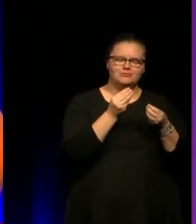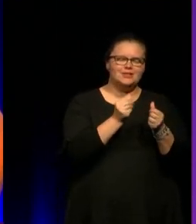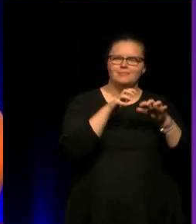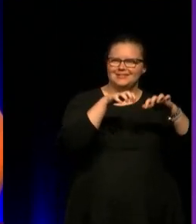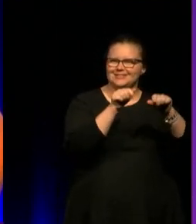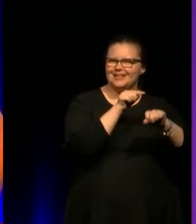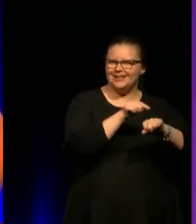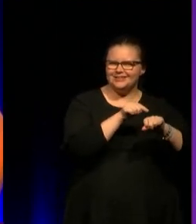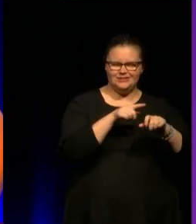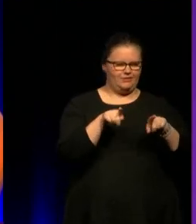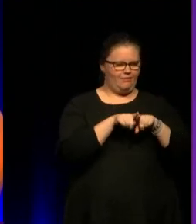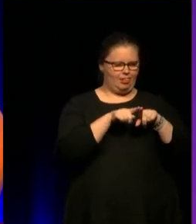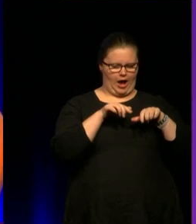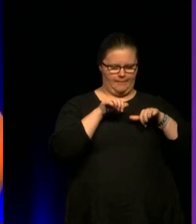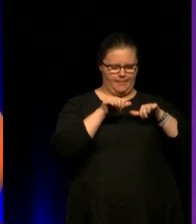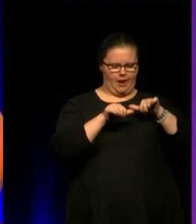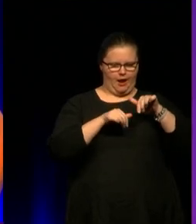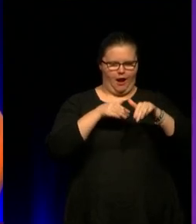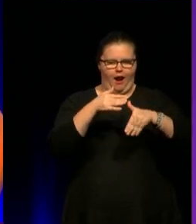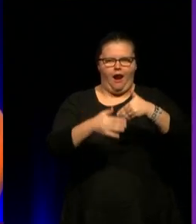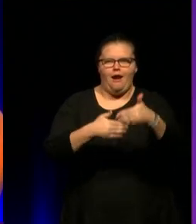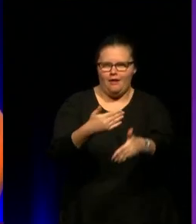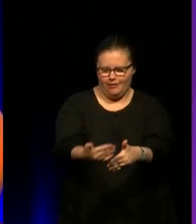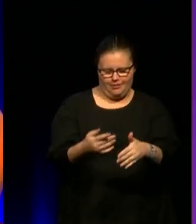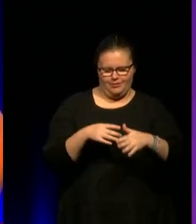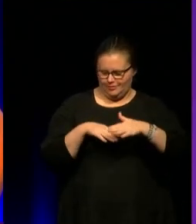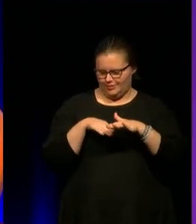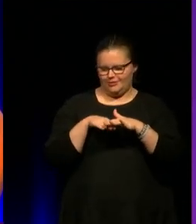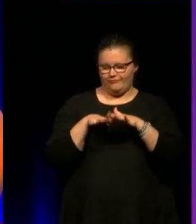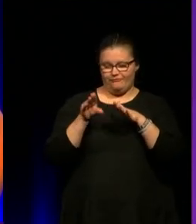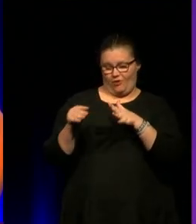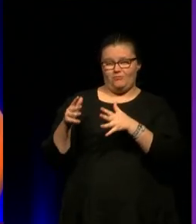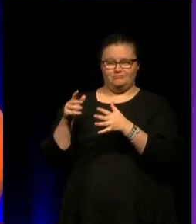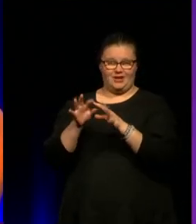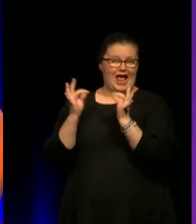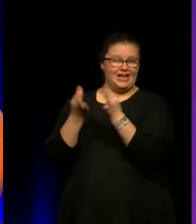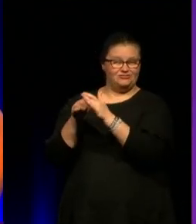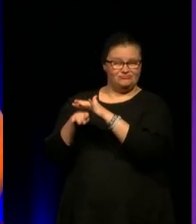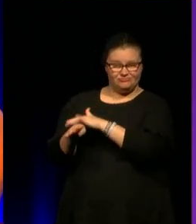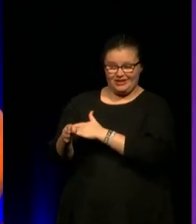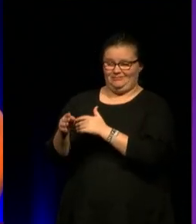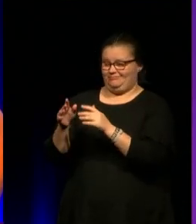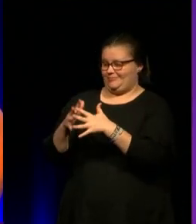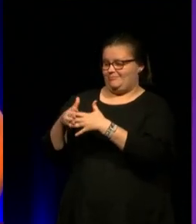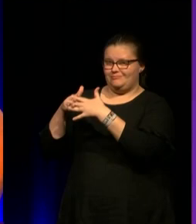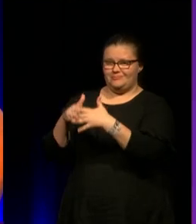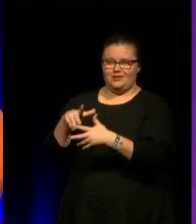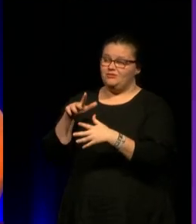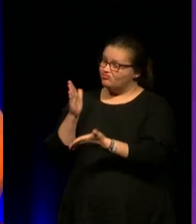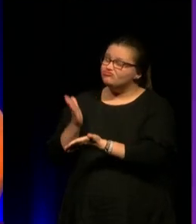was momentum that built within these agencies in the US, and rightly so, because we wouldn't have been able to do it without